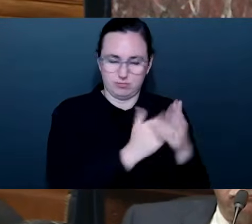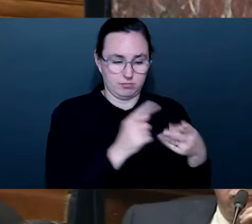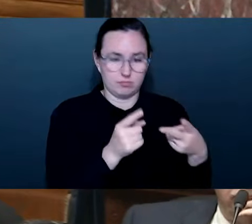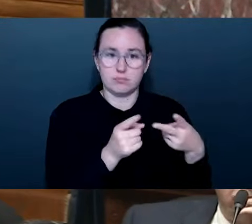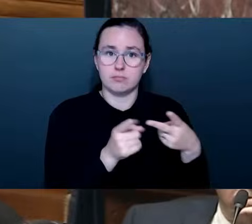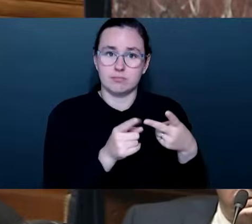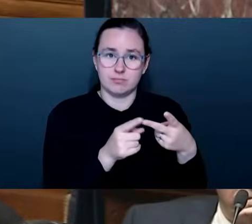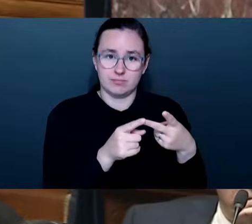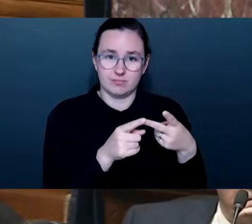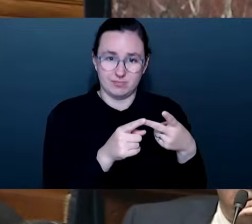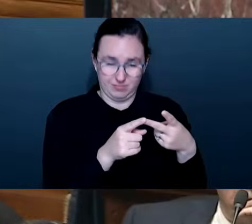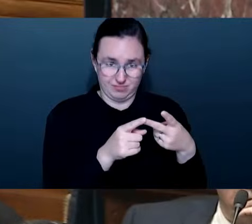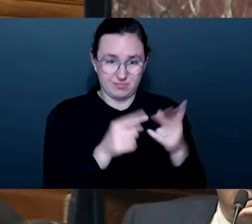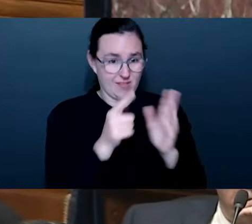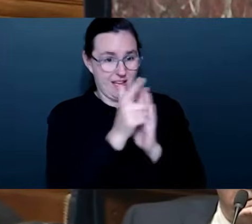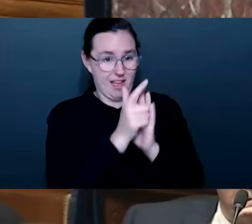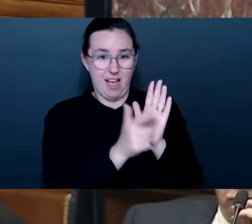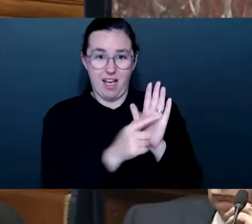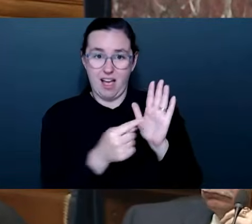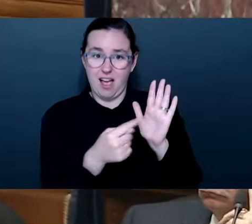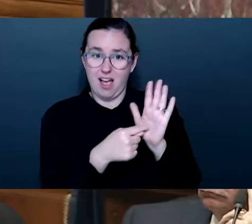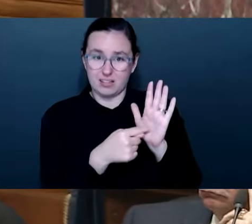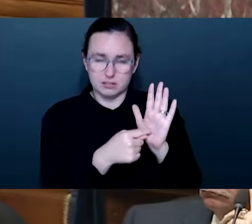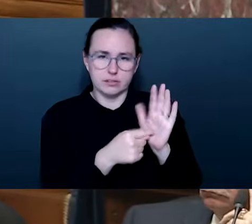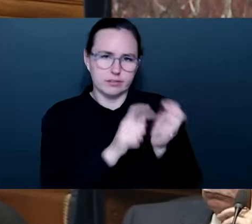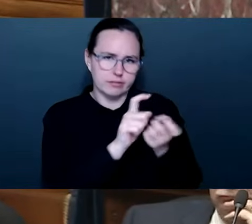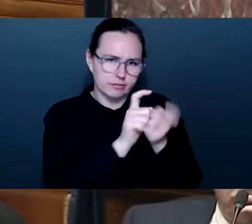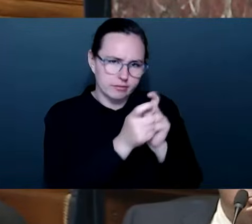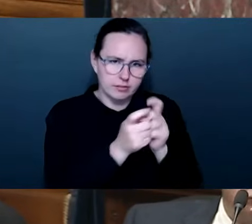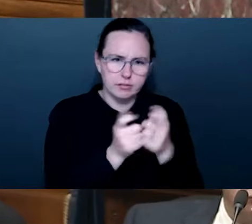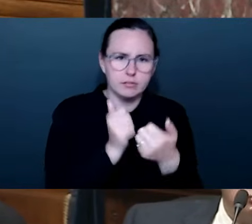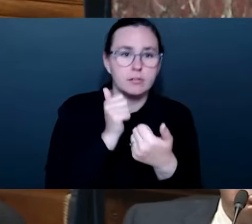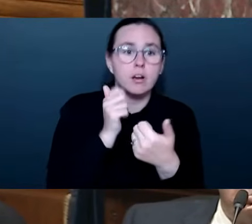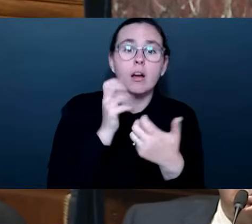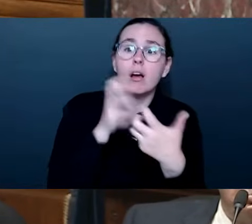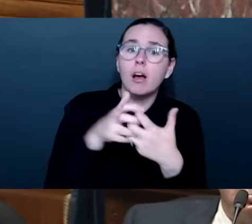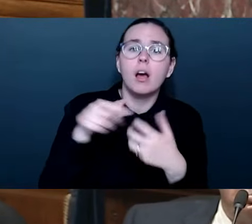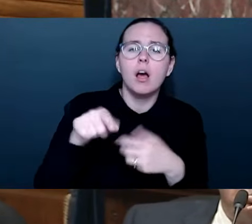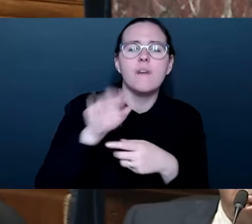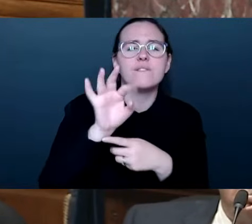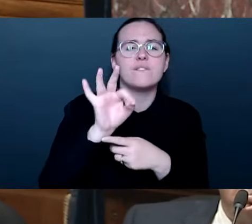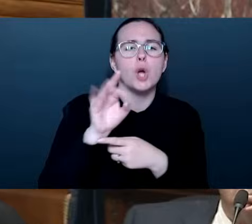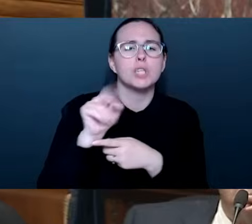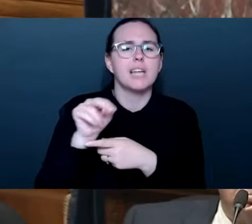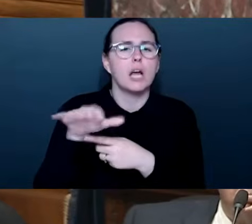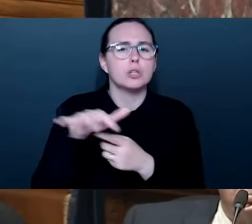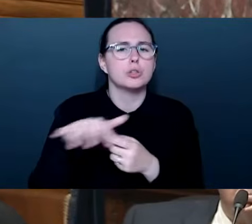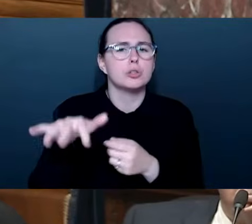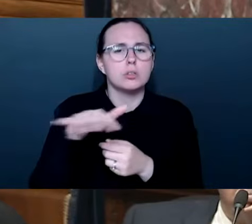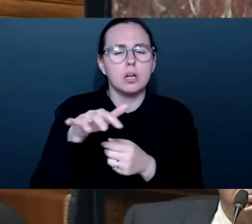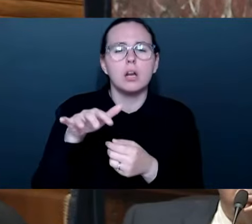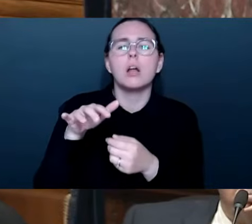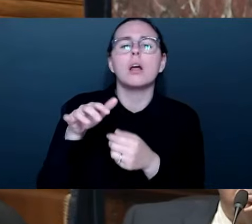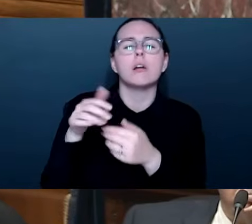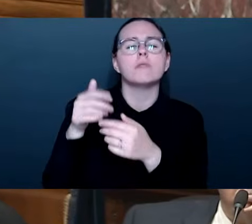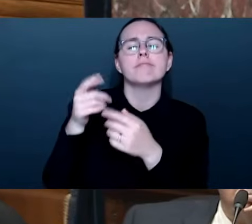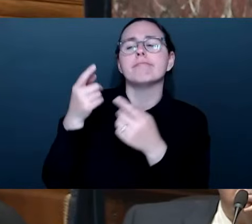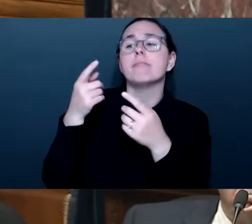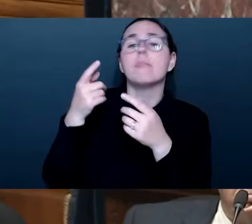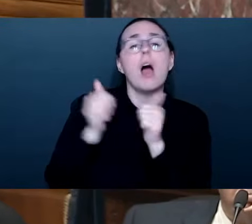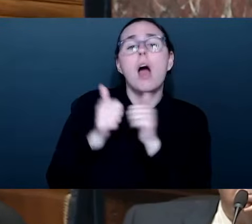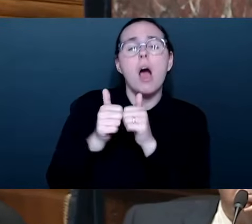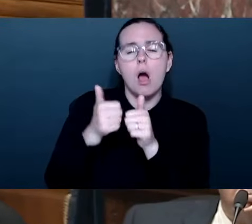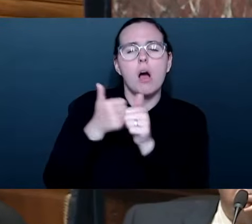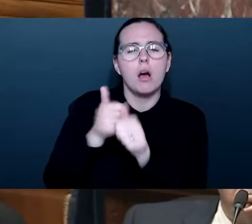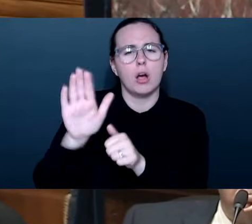that choose to enter into a coordination agreement. These agreements allow modern treaty nations to access tools in